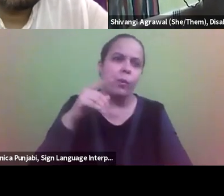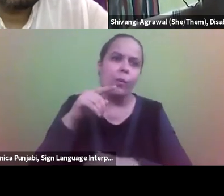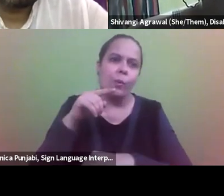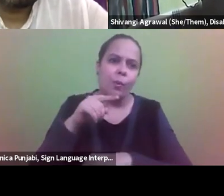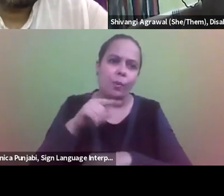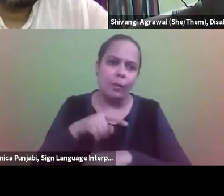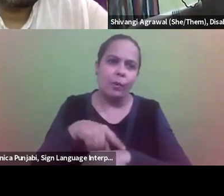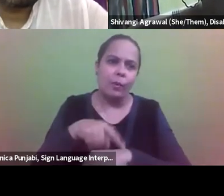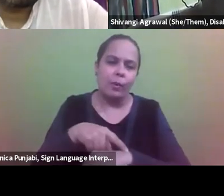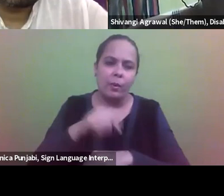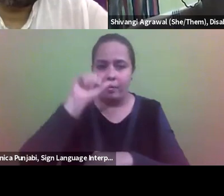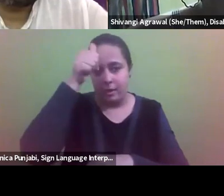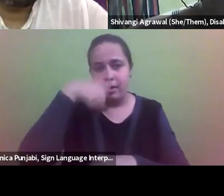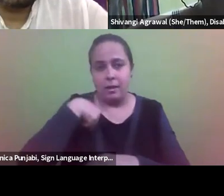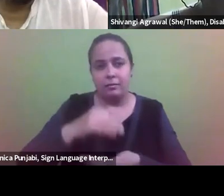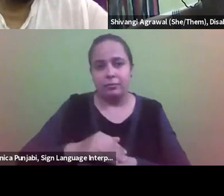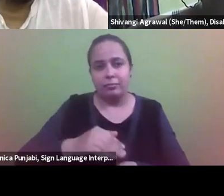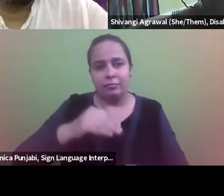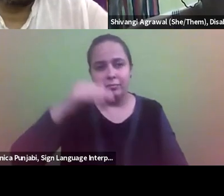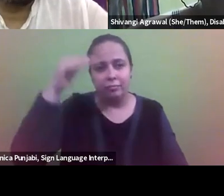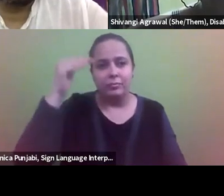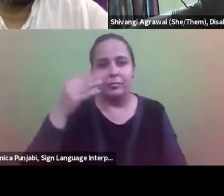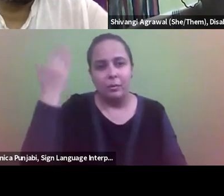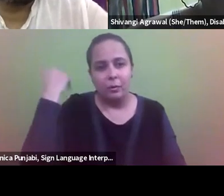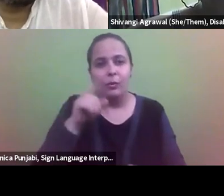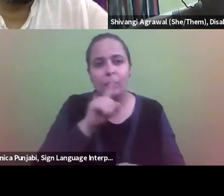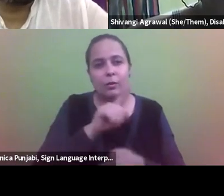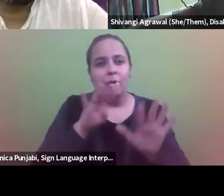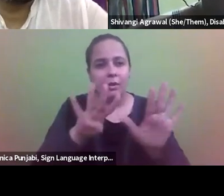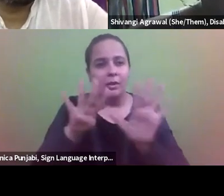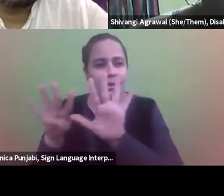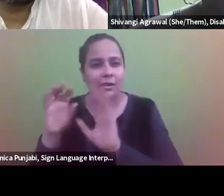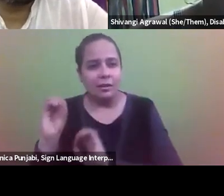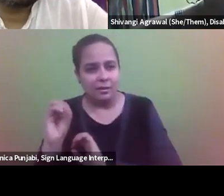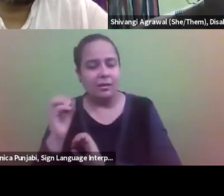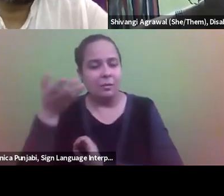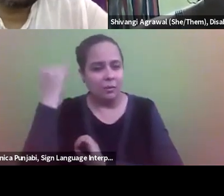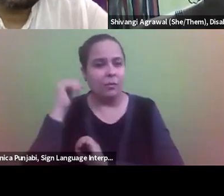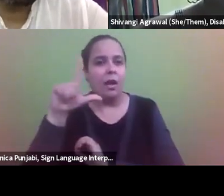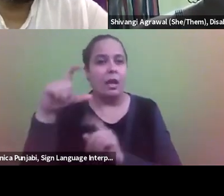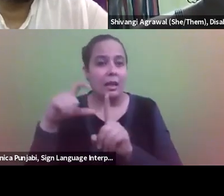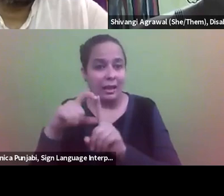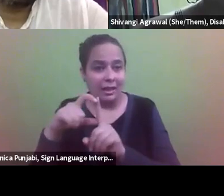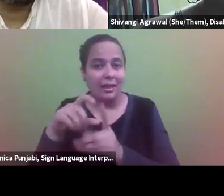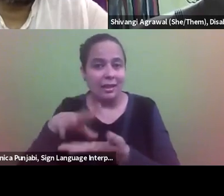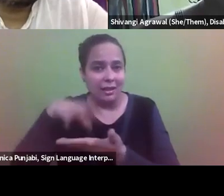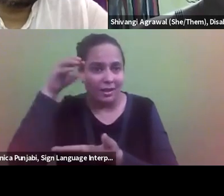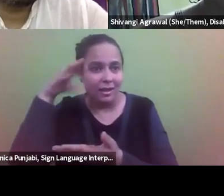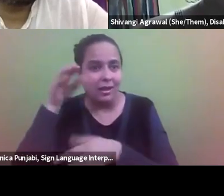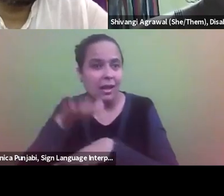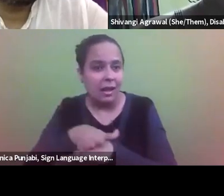growing up in India in the 90s, my learning disability was not recognized. And I was sent to therapy, and I was sent